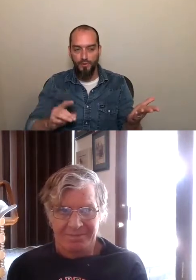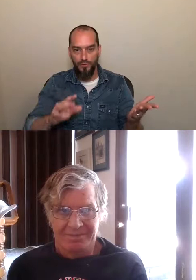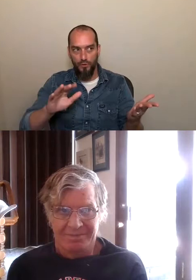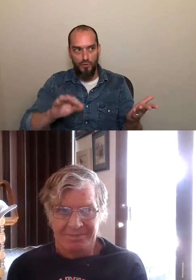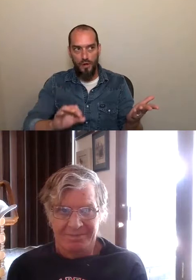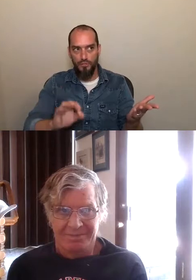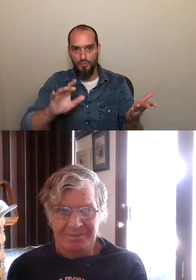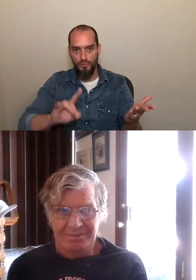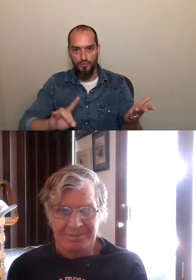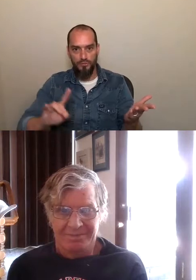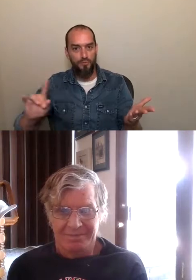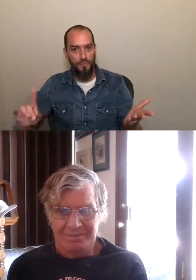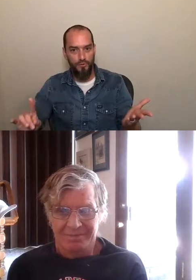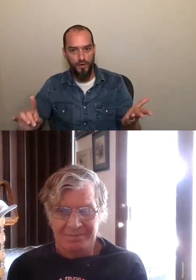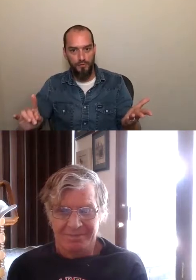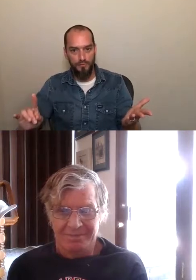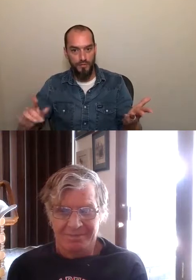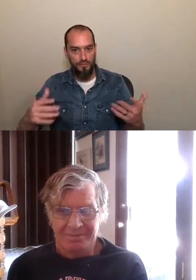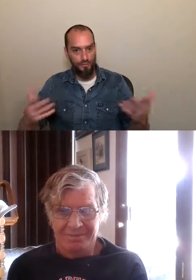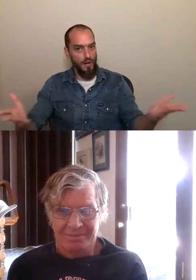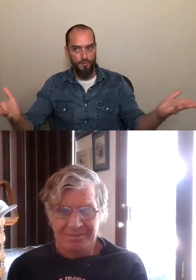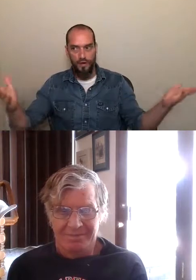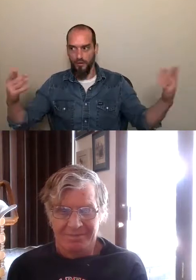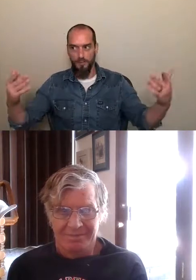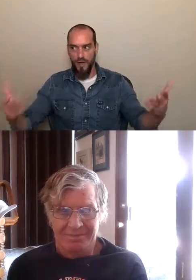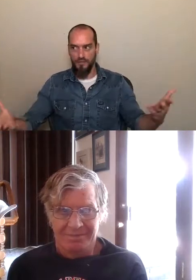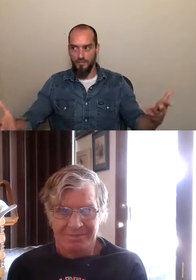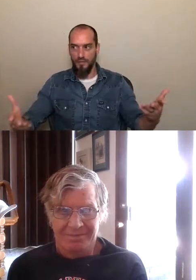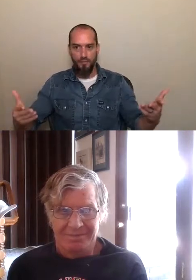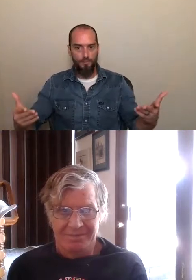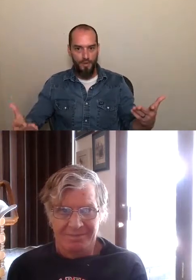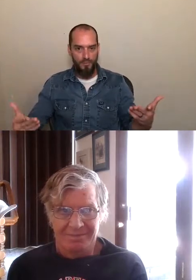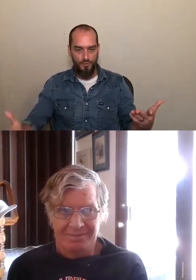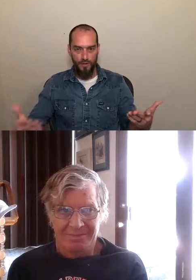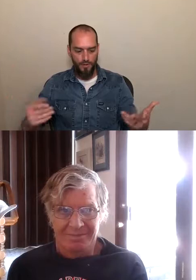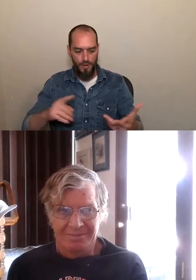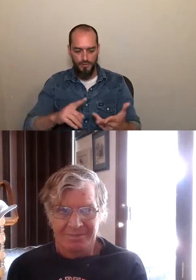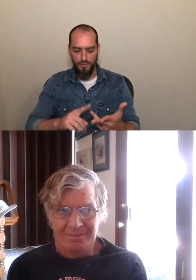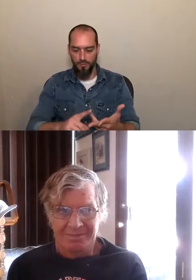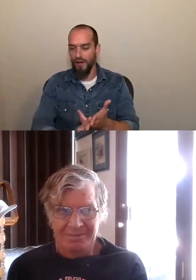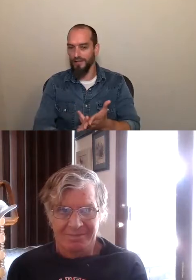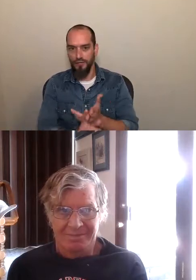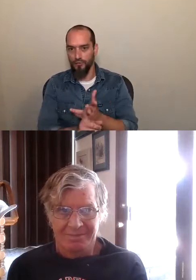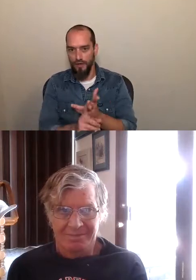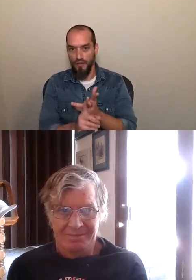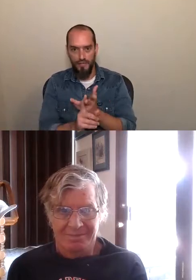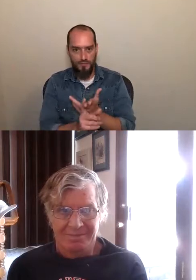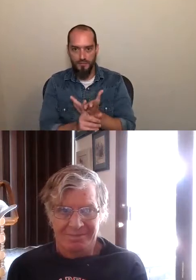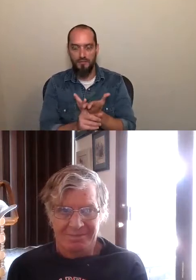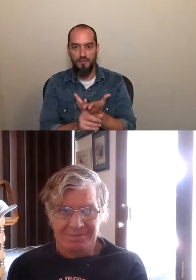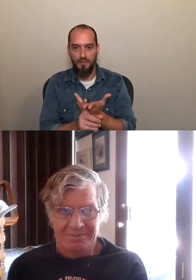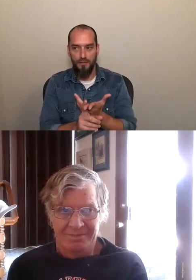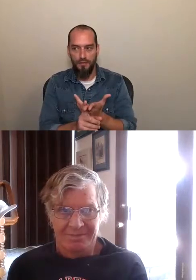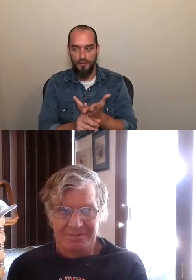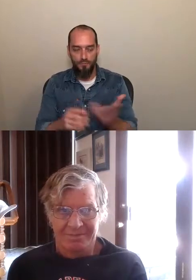for builder or contractor to use proper grout. Here's the proper grout, an epoxy-based grout, epoxy-impregnated grout. It